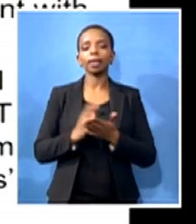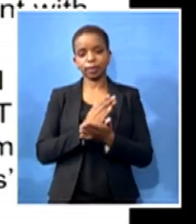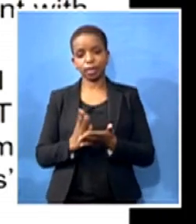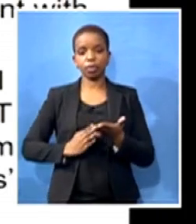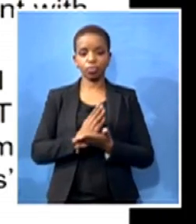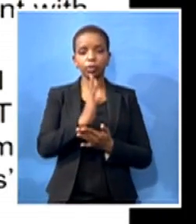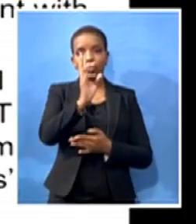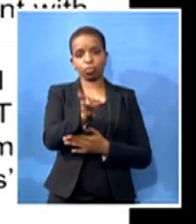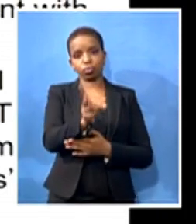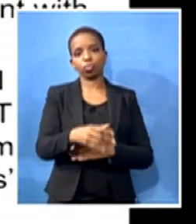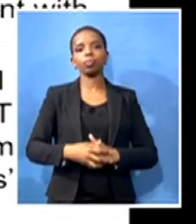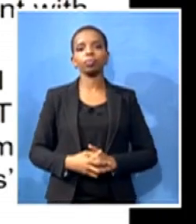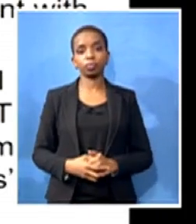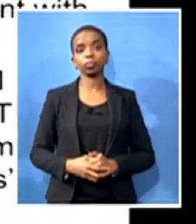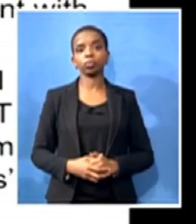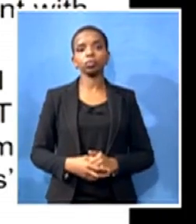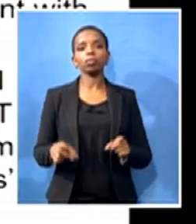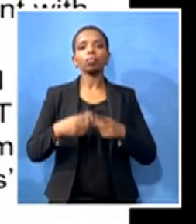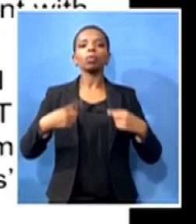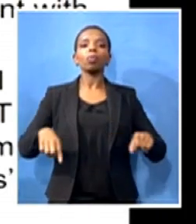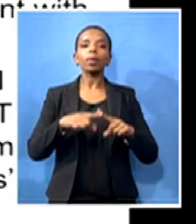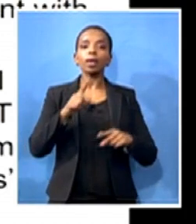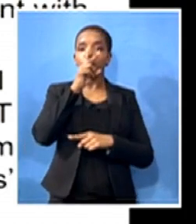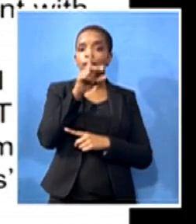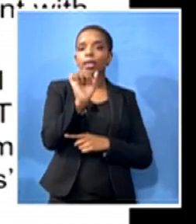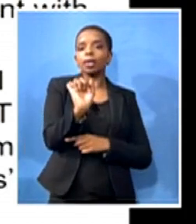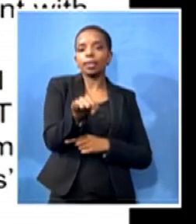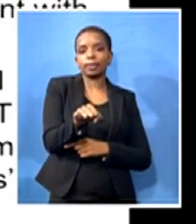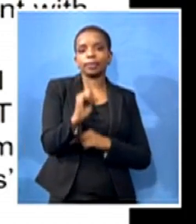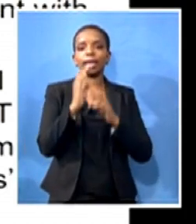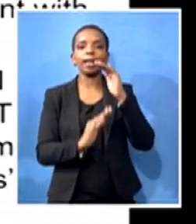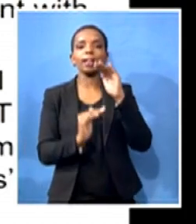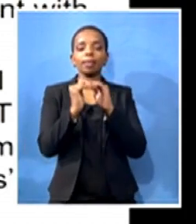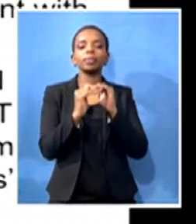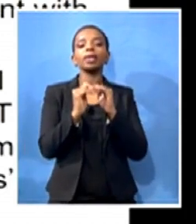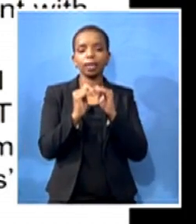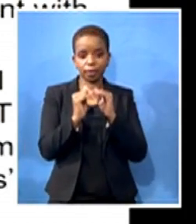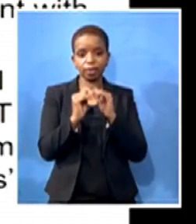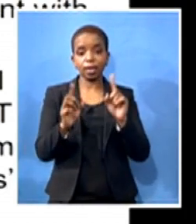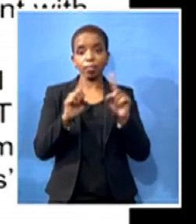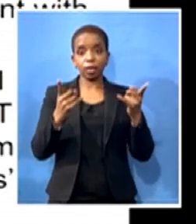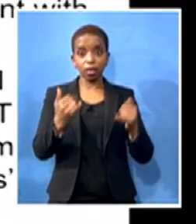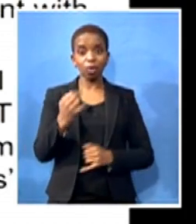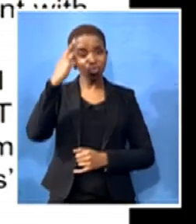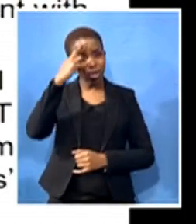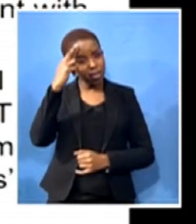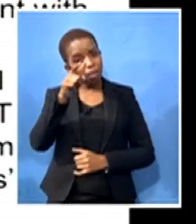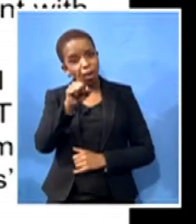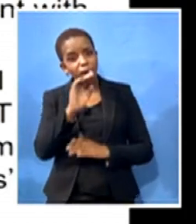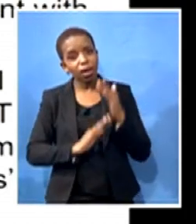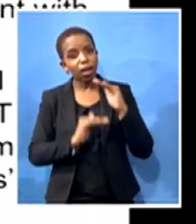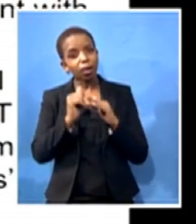been limited, but the question is this limitation reasonable? So we've had a limitation on the rights of